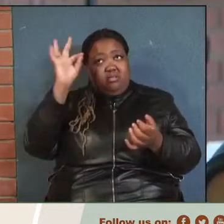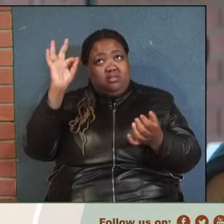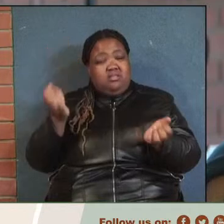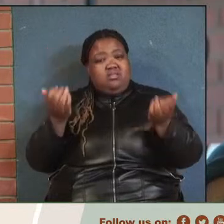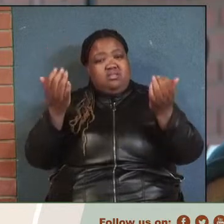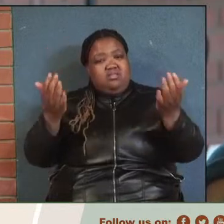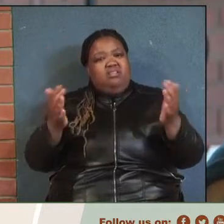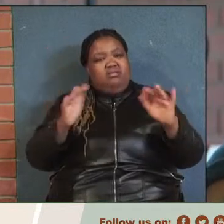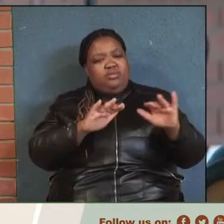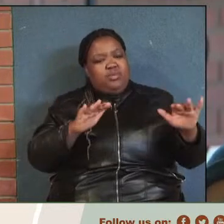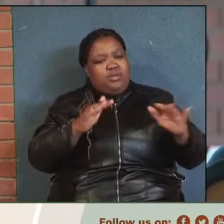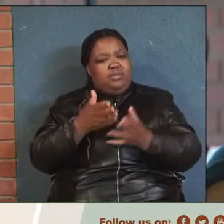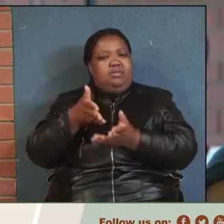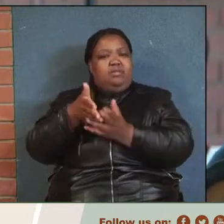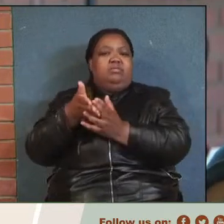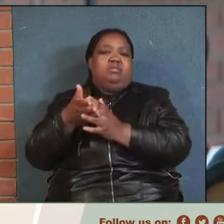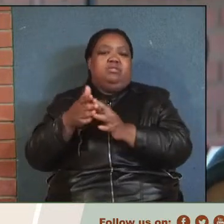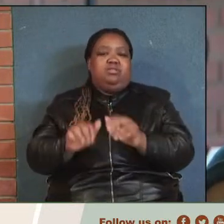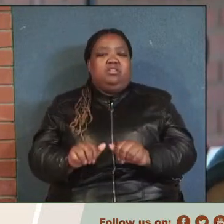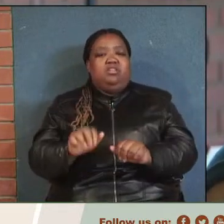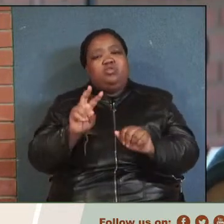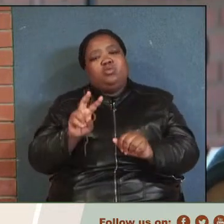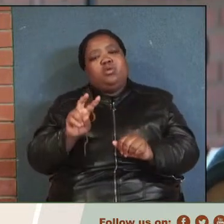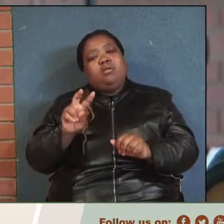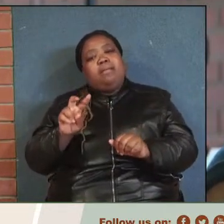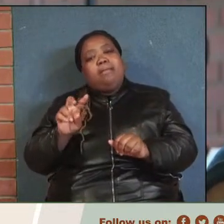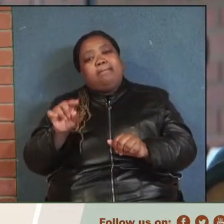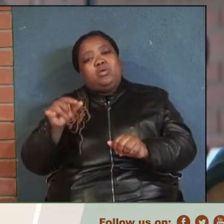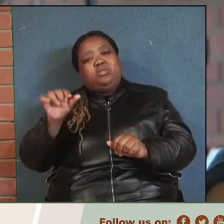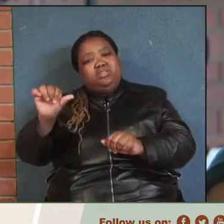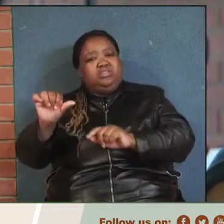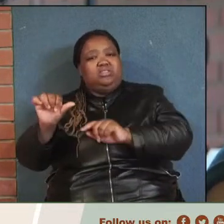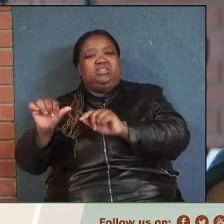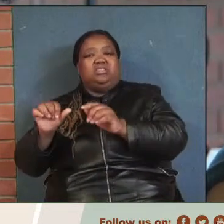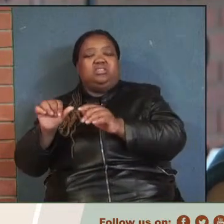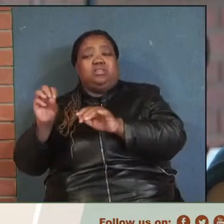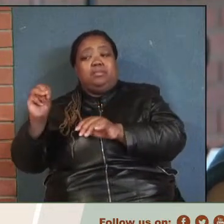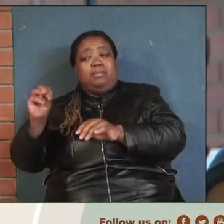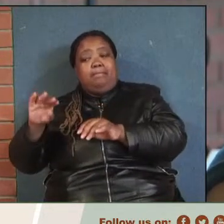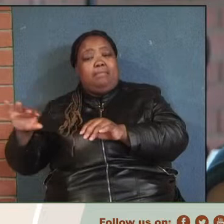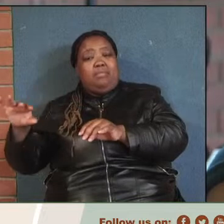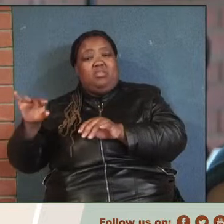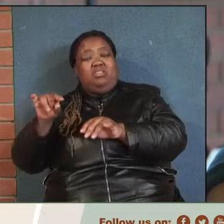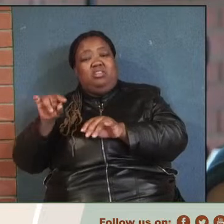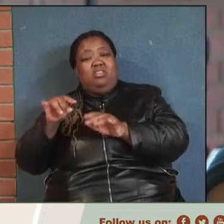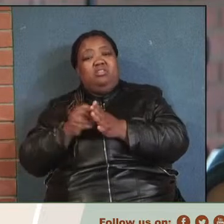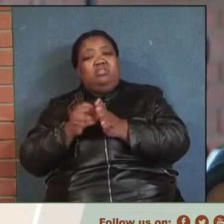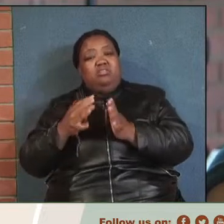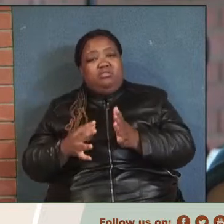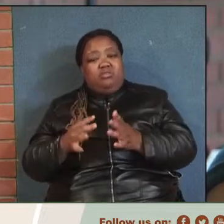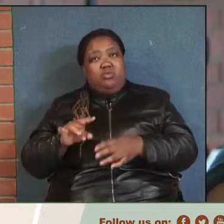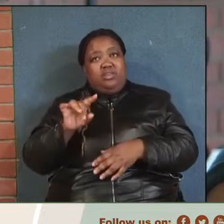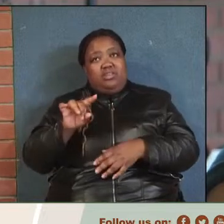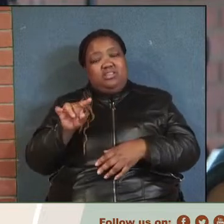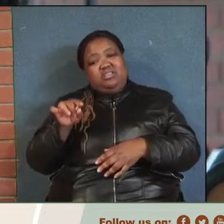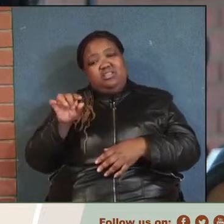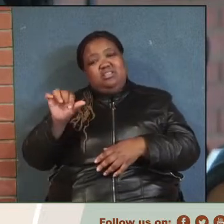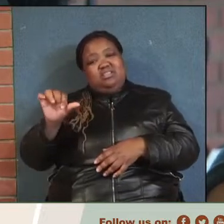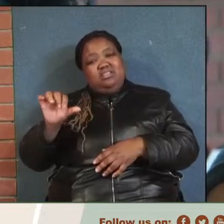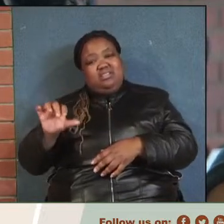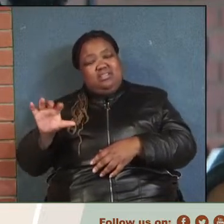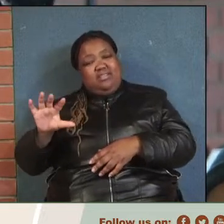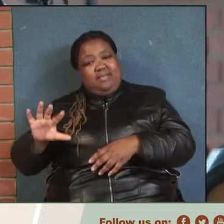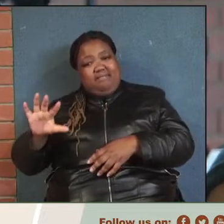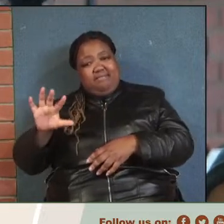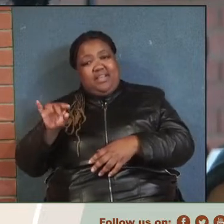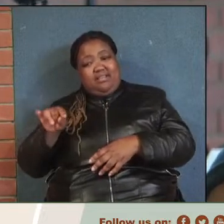estimated number of 2.6 million students, where there were 165,000 applications that were recorded. However, only